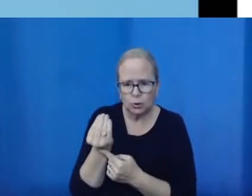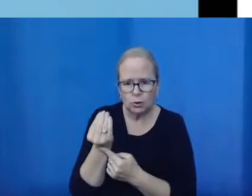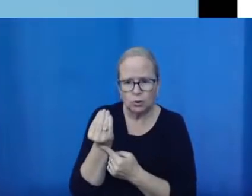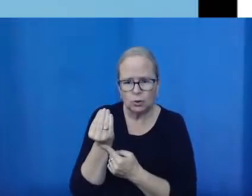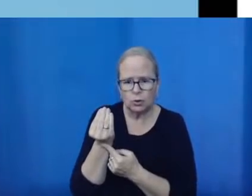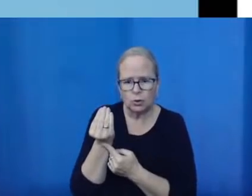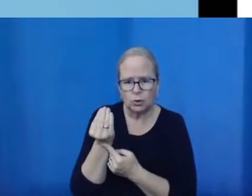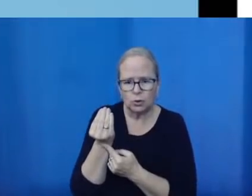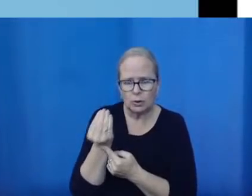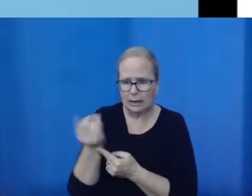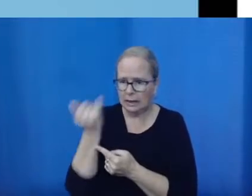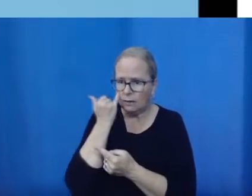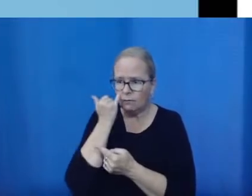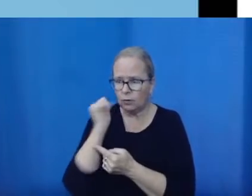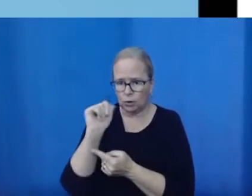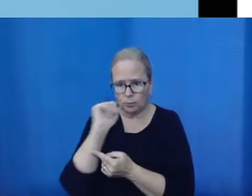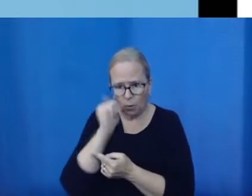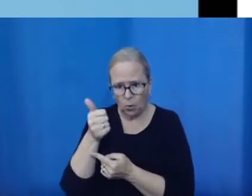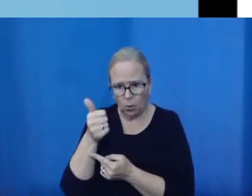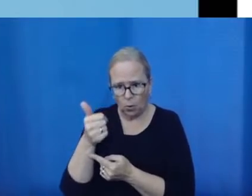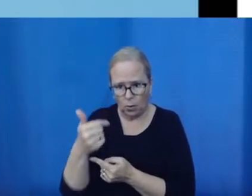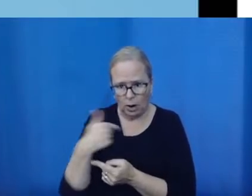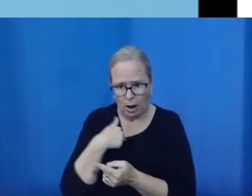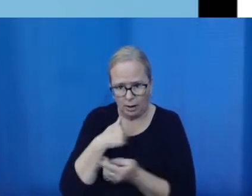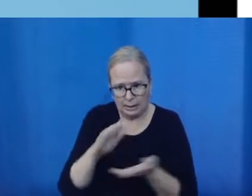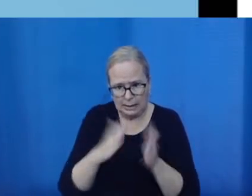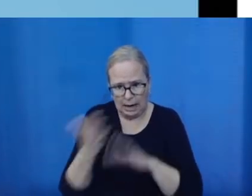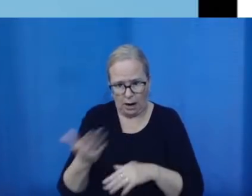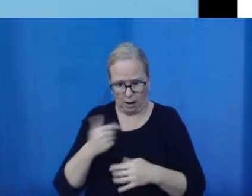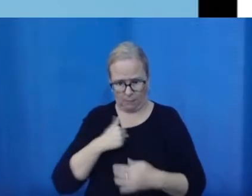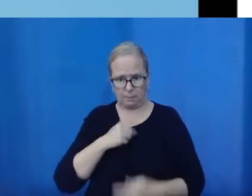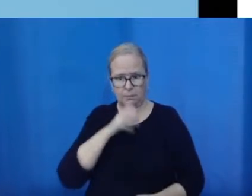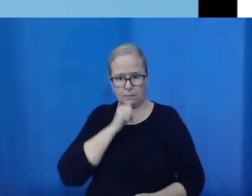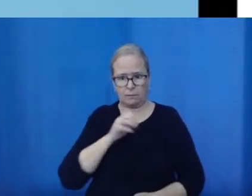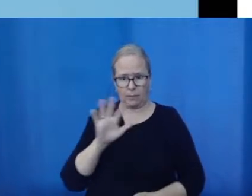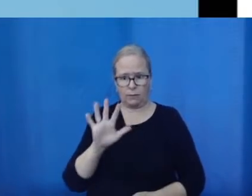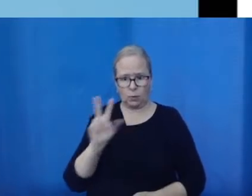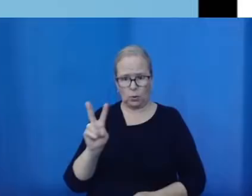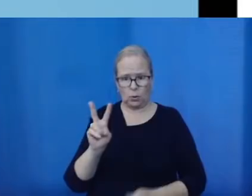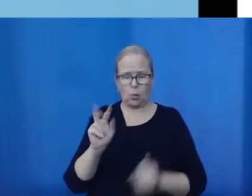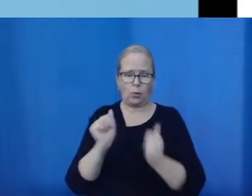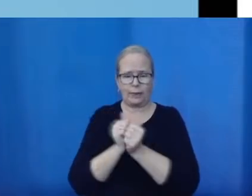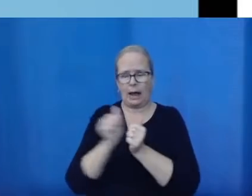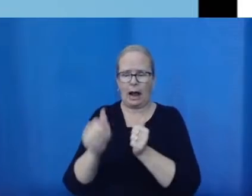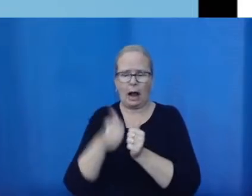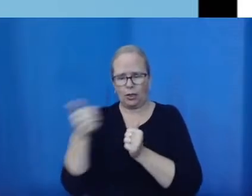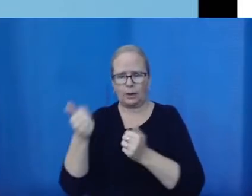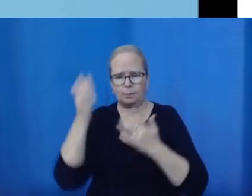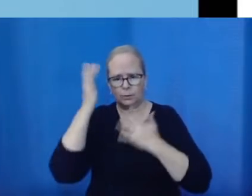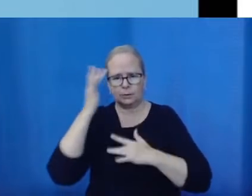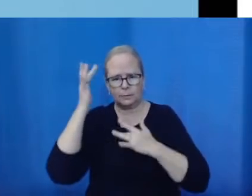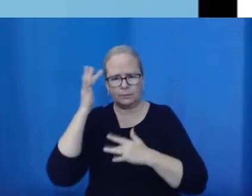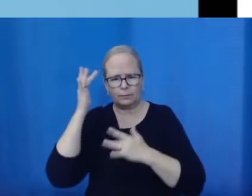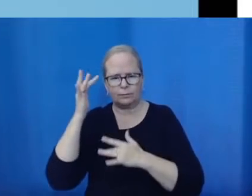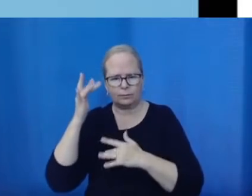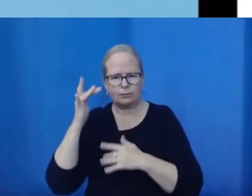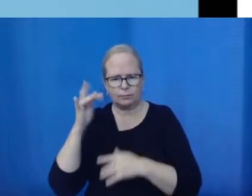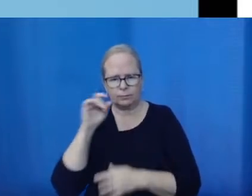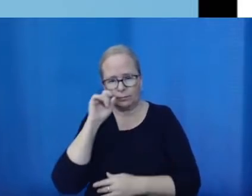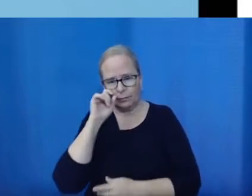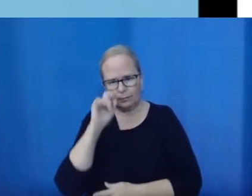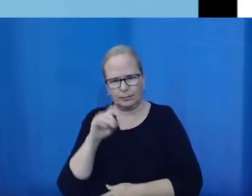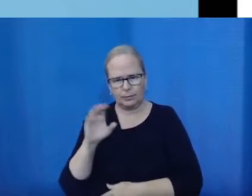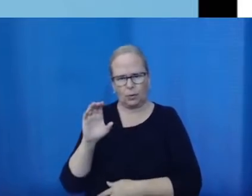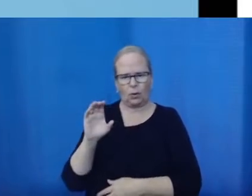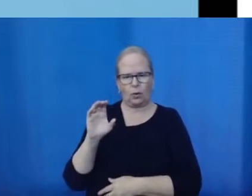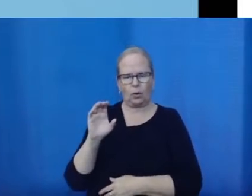that caveat has comforted me in any way, shape, or form. So a moment for the 14-year-old who died this